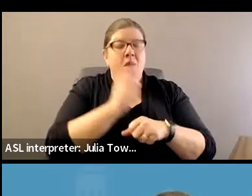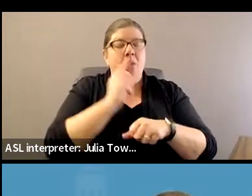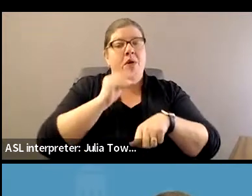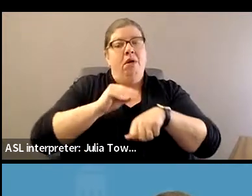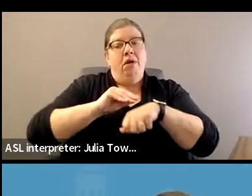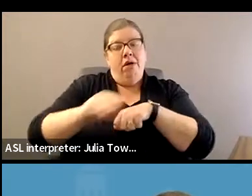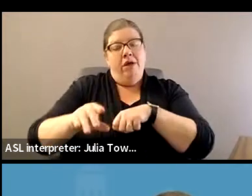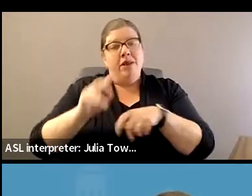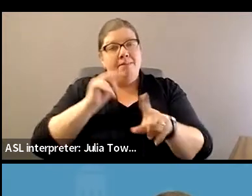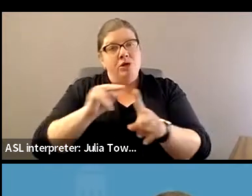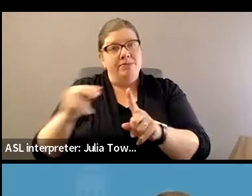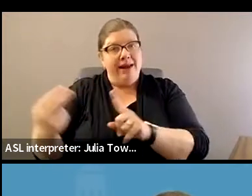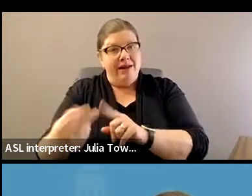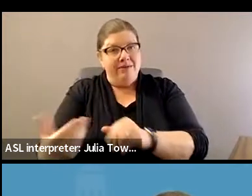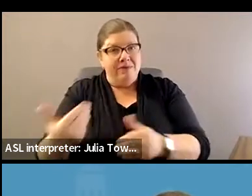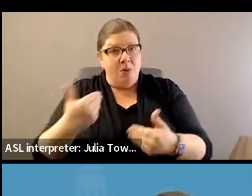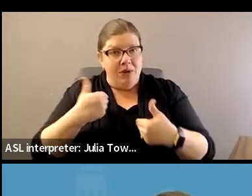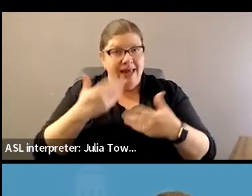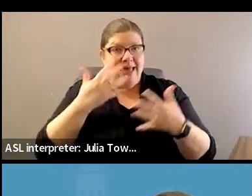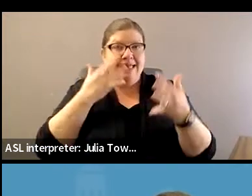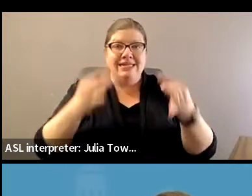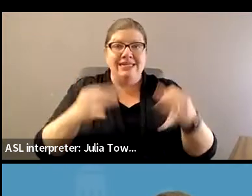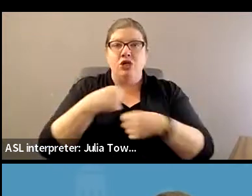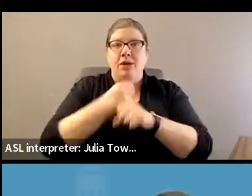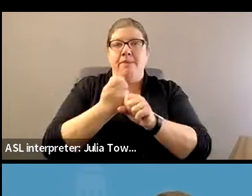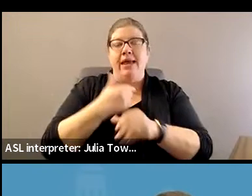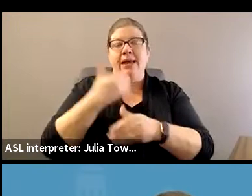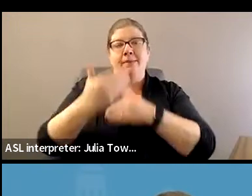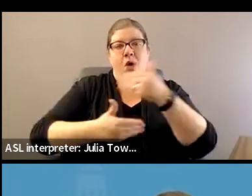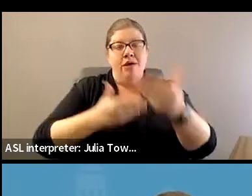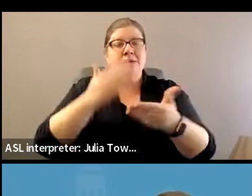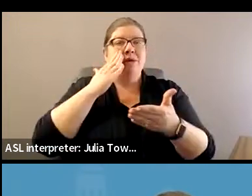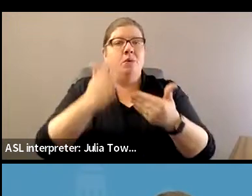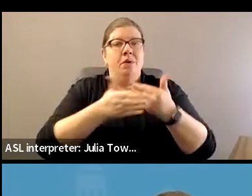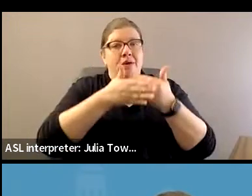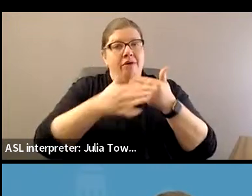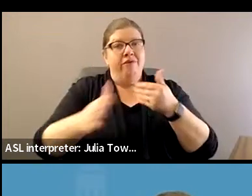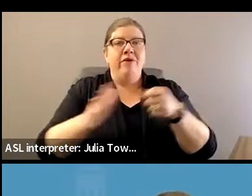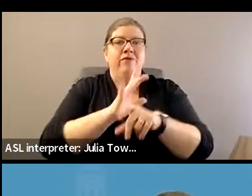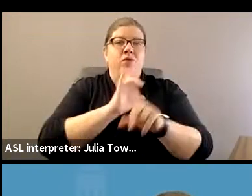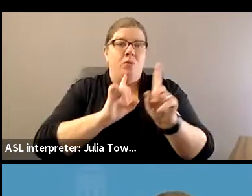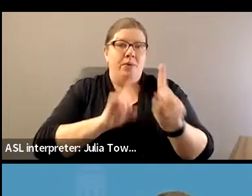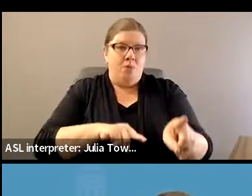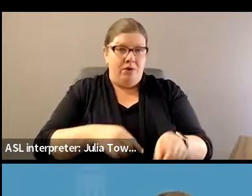perspectives that we get and the decision-making process that we're going to make when we get the full report.